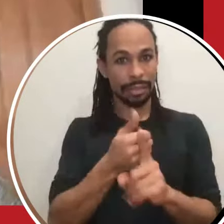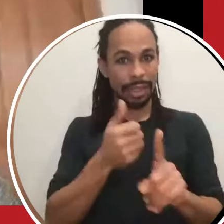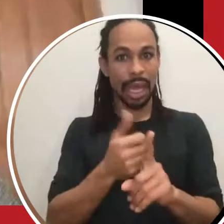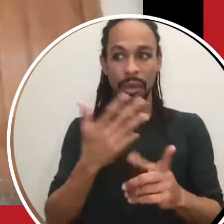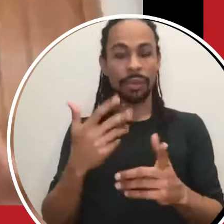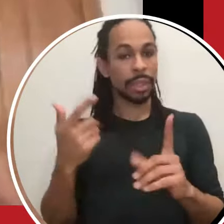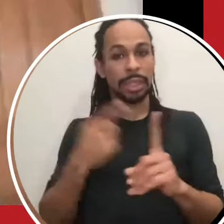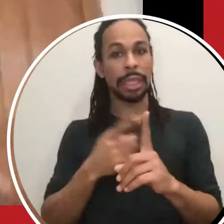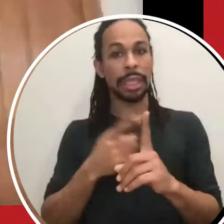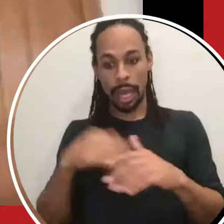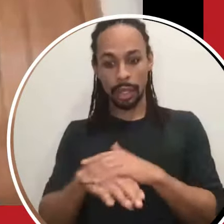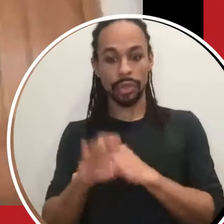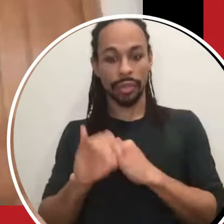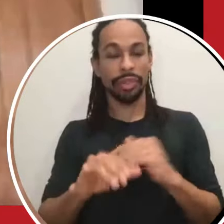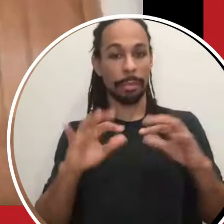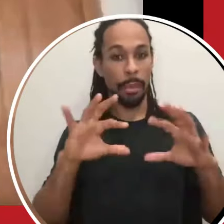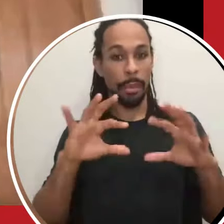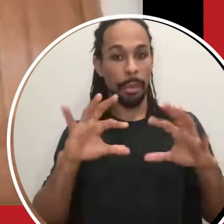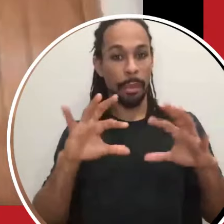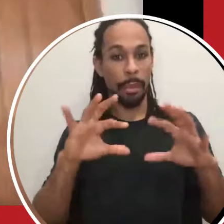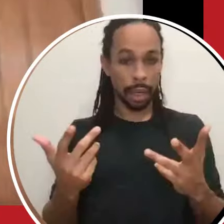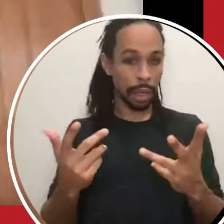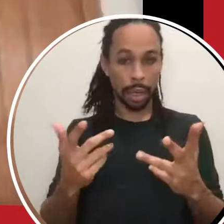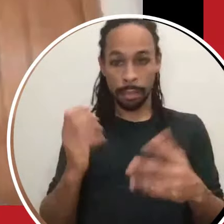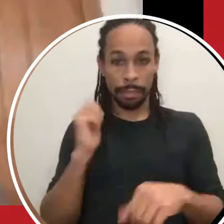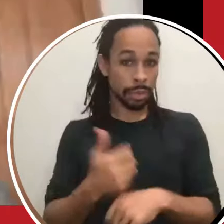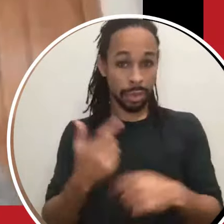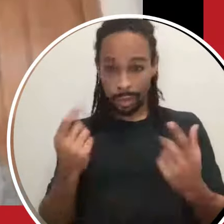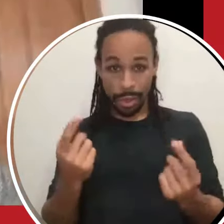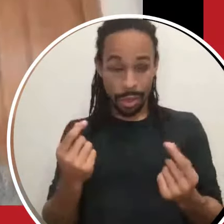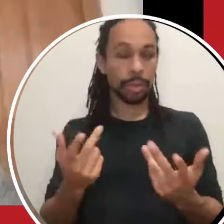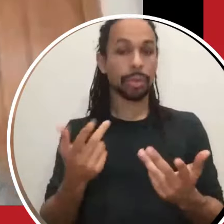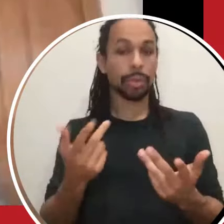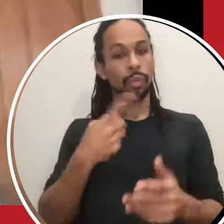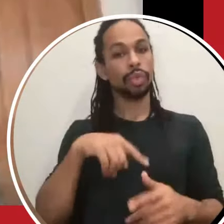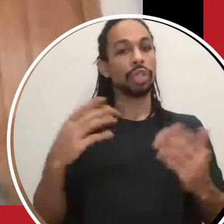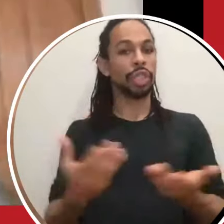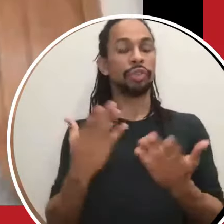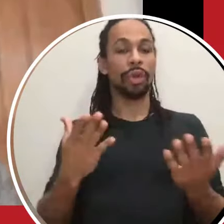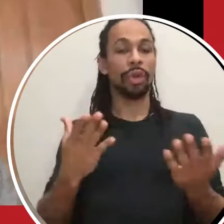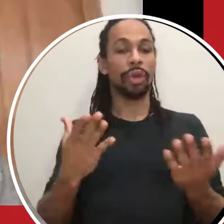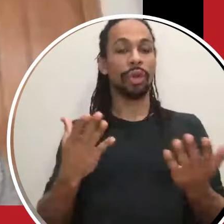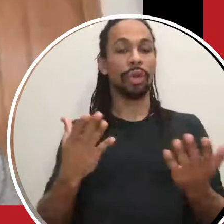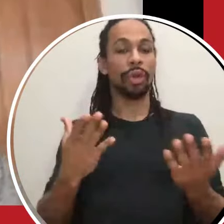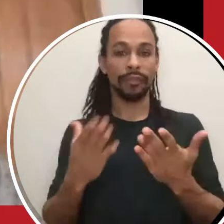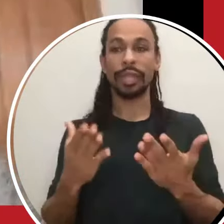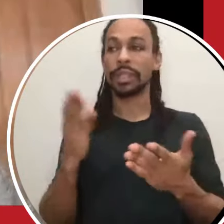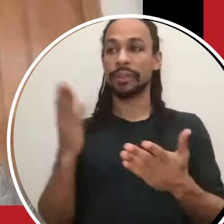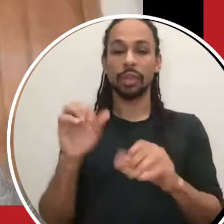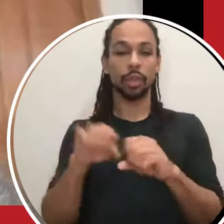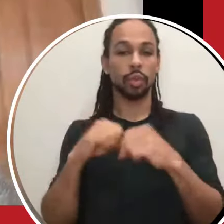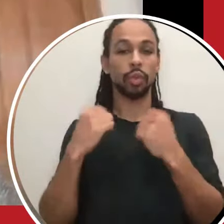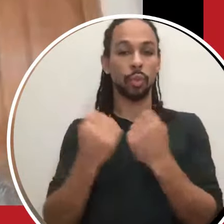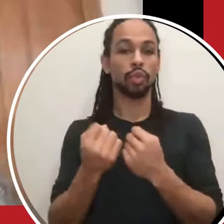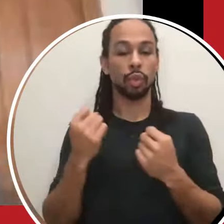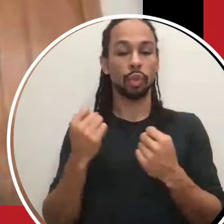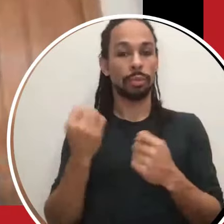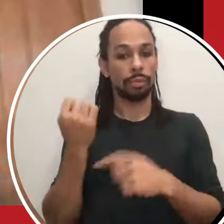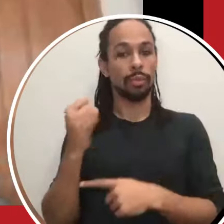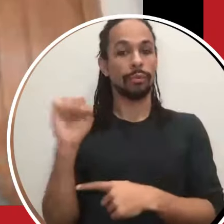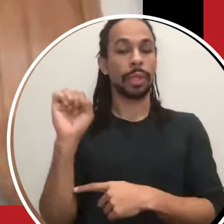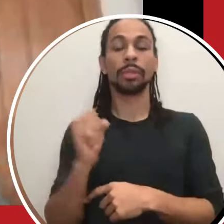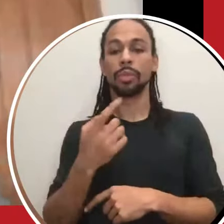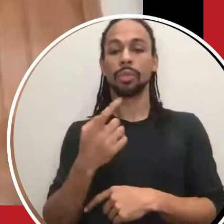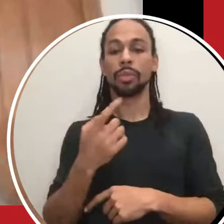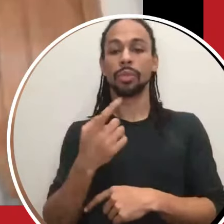party on the basis of we are here at the service of the social movements. So we are the political instrument of the social movements. And